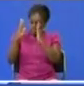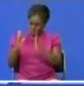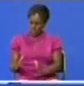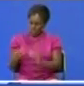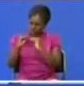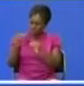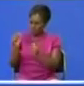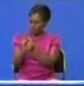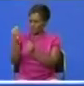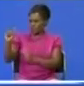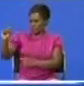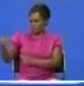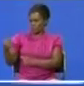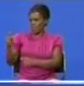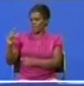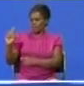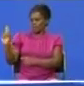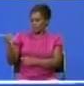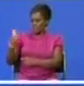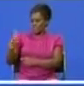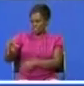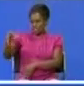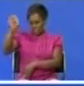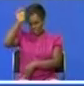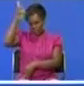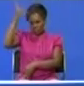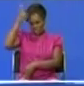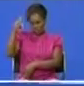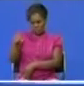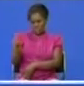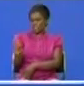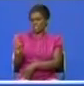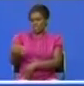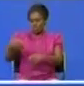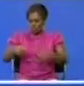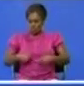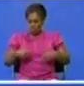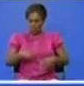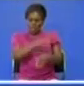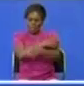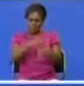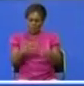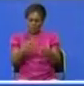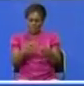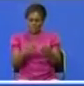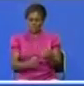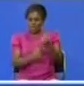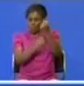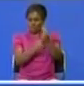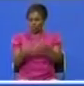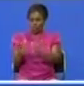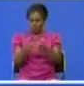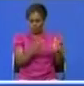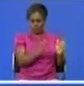15,000 students. According to the Ministry of Education, the reform is hoped to bridge the youth empowerment gap and expand opportunities in